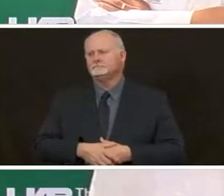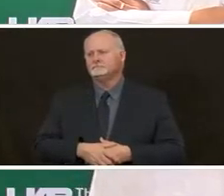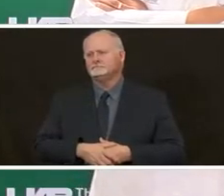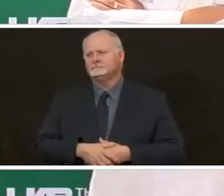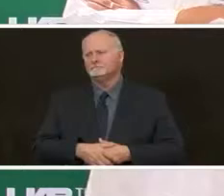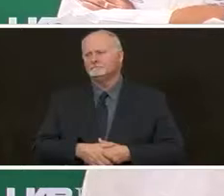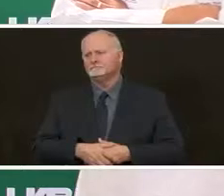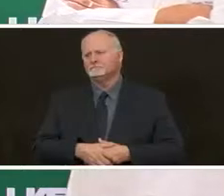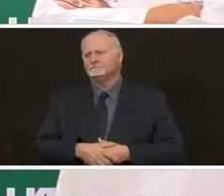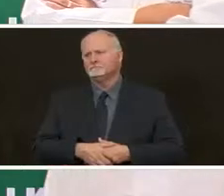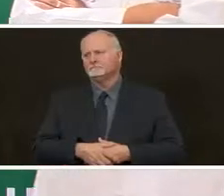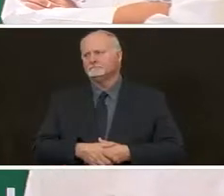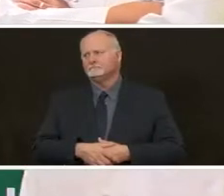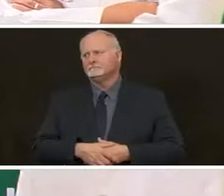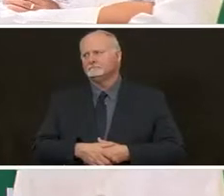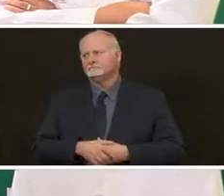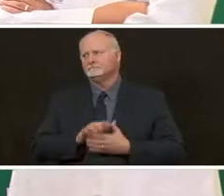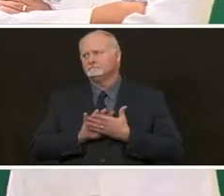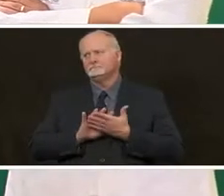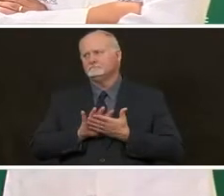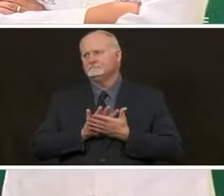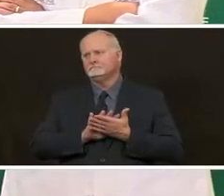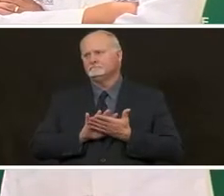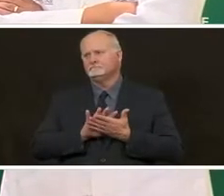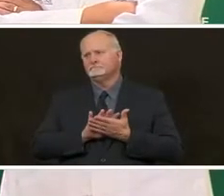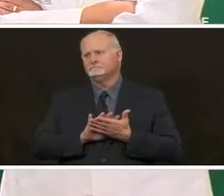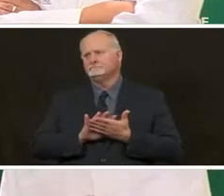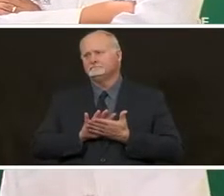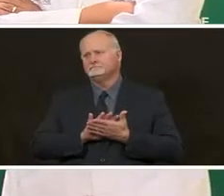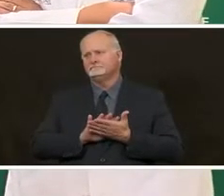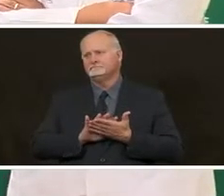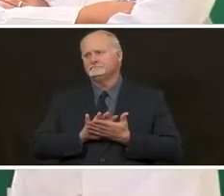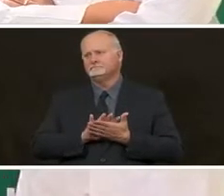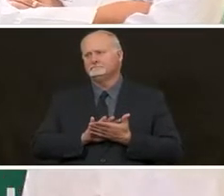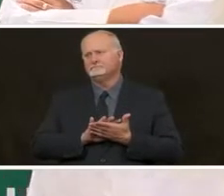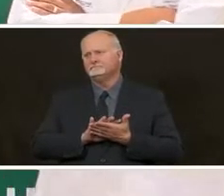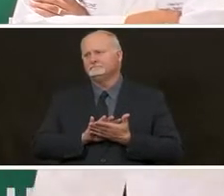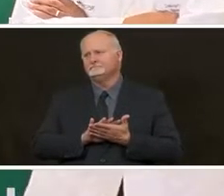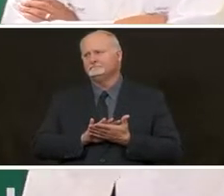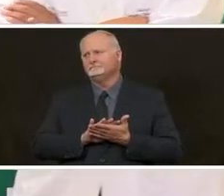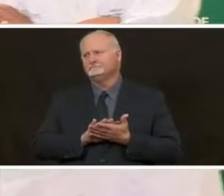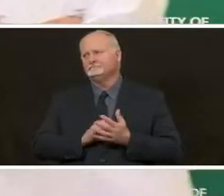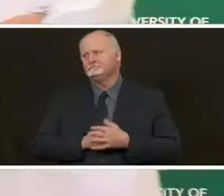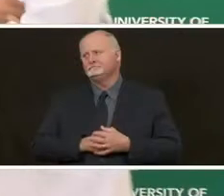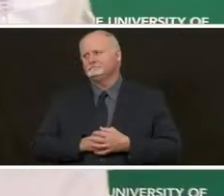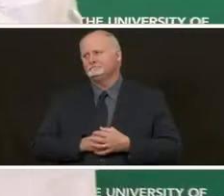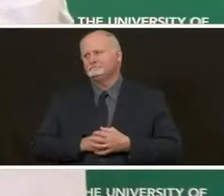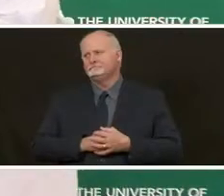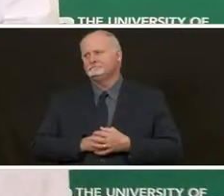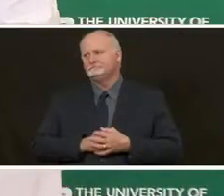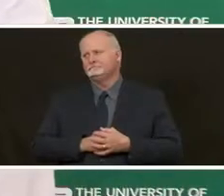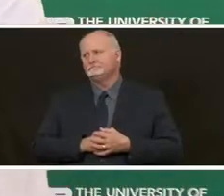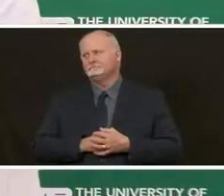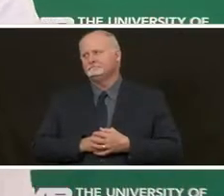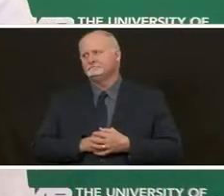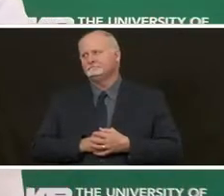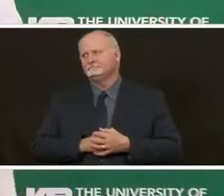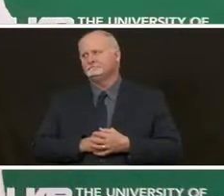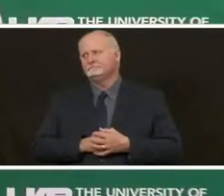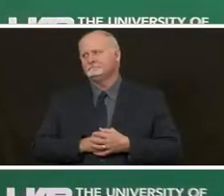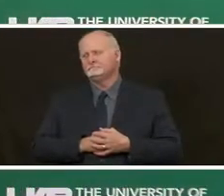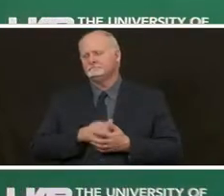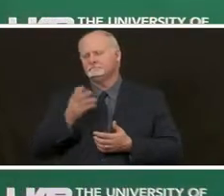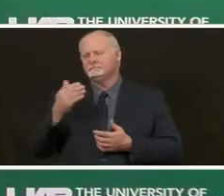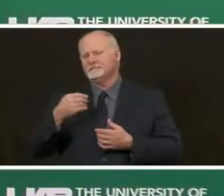Hello, this is a Naked Mole Right podcast, and this one is probably for Dr. Vickers. Could you please give us some timeline of